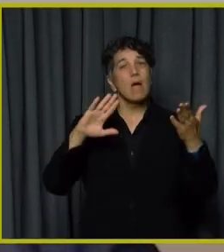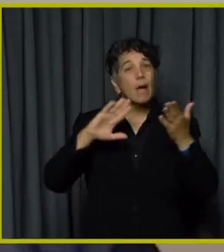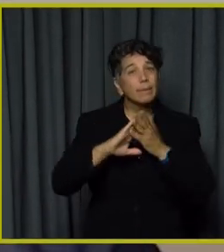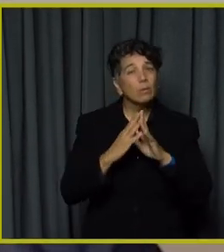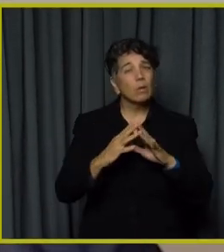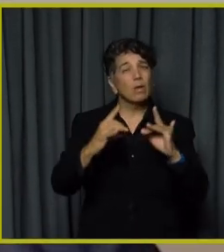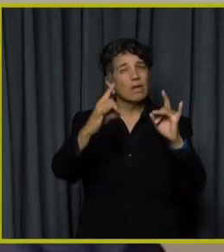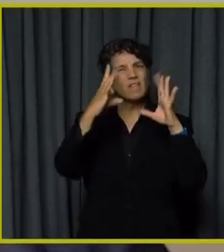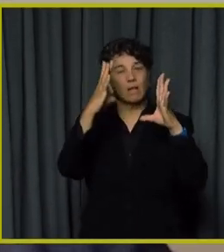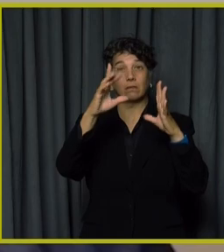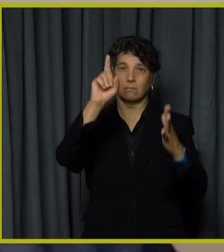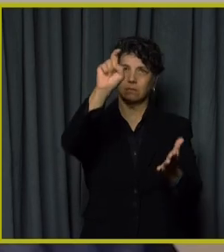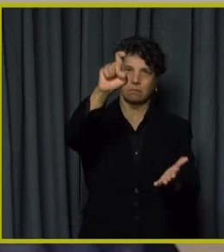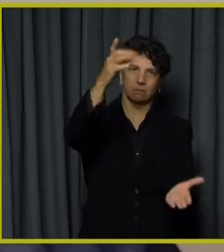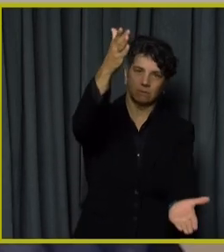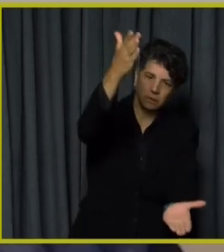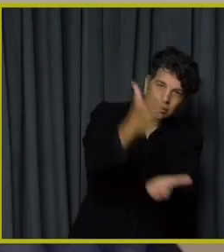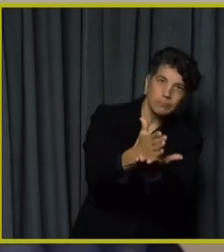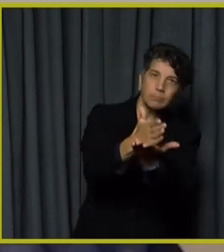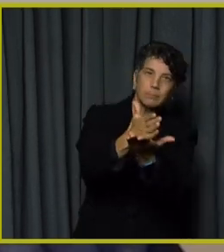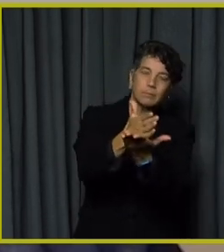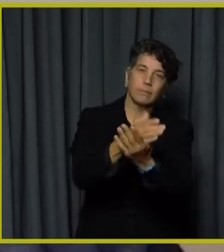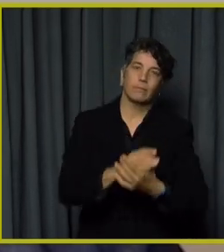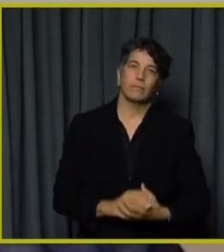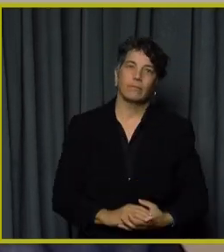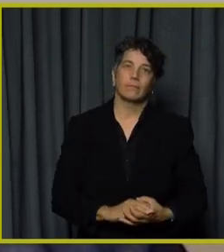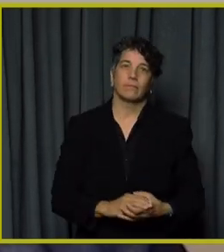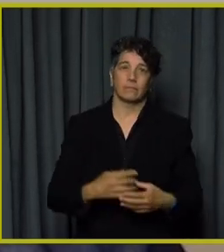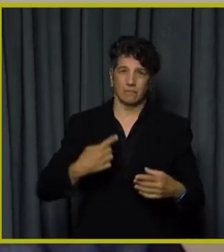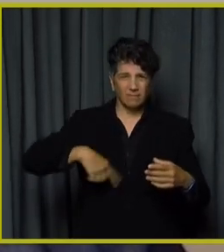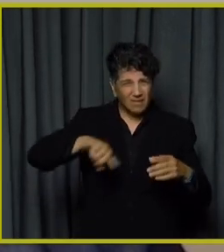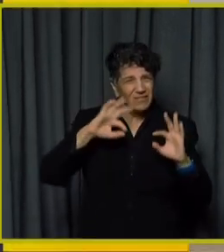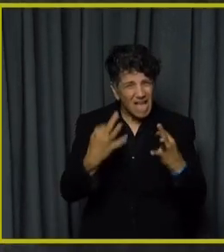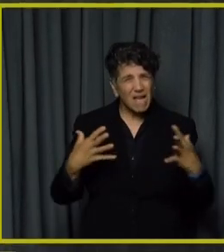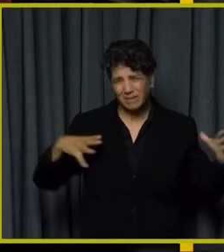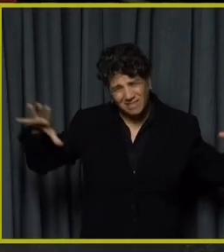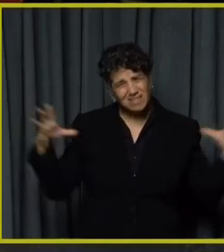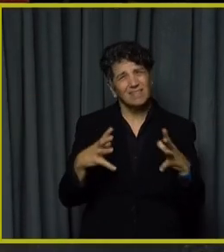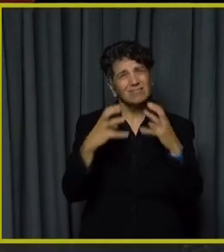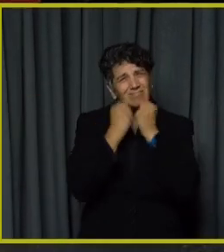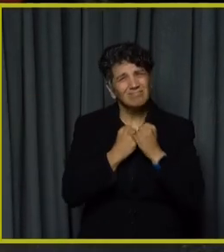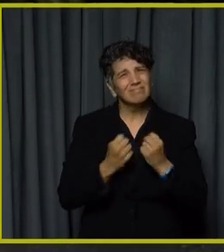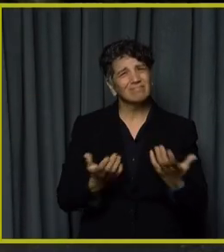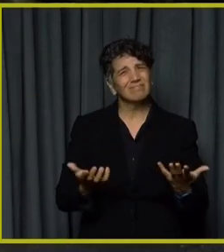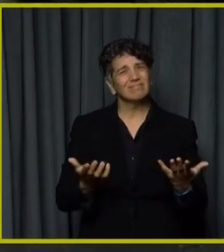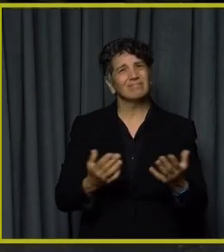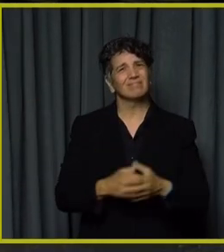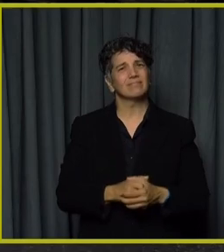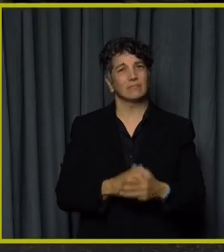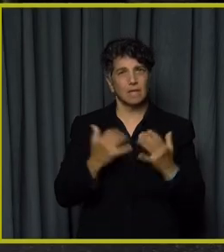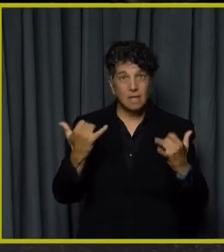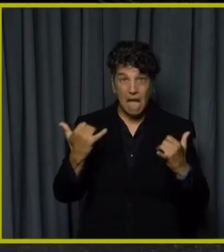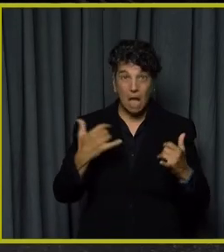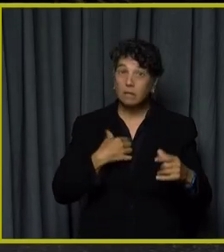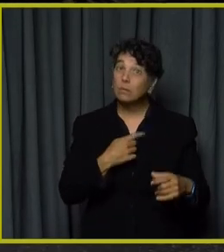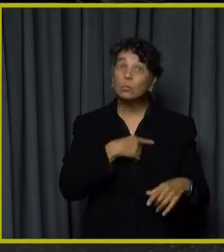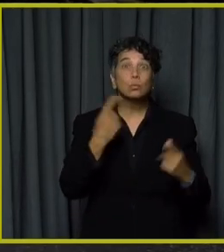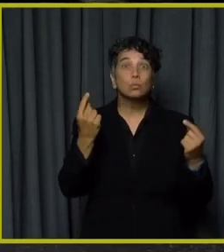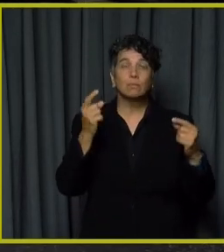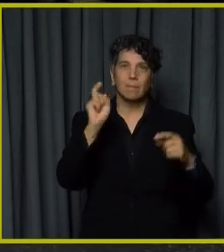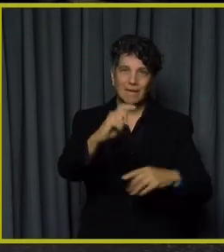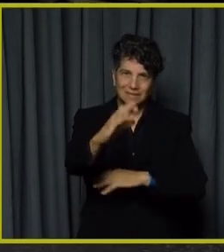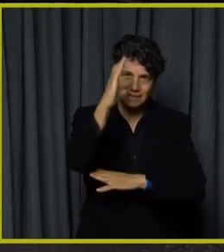family, it's time now that we hear from them. My name is Sophia Helena